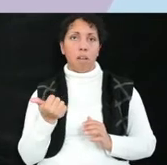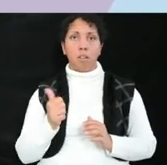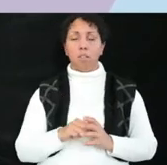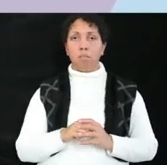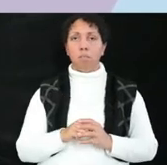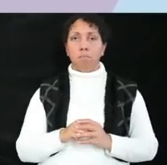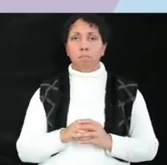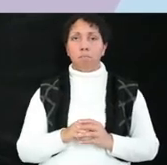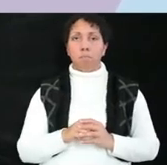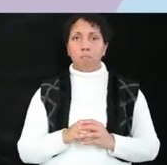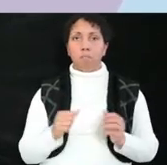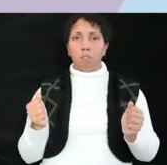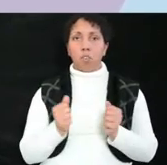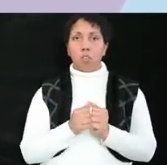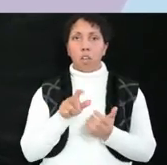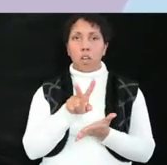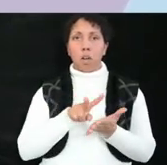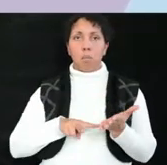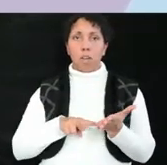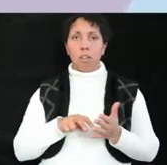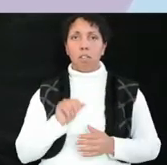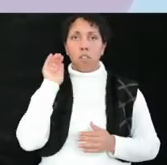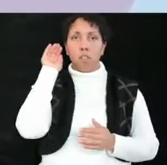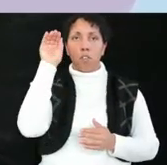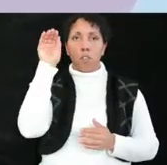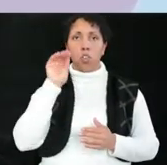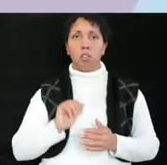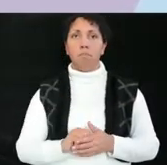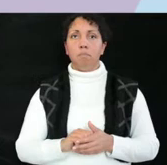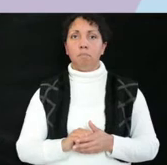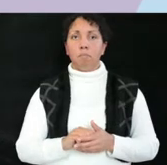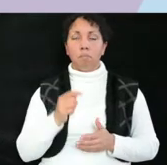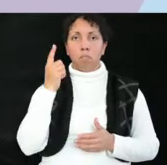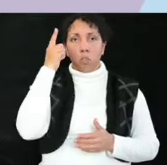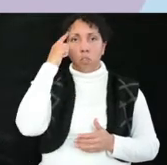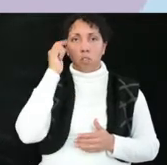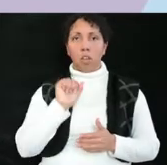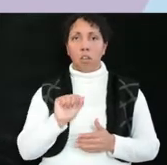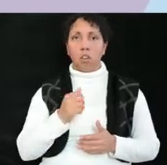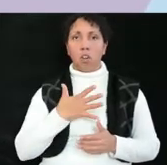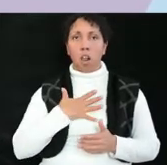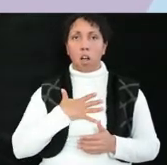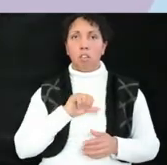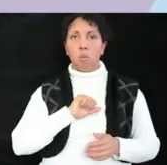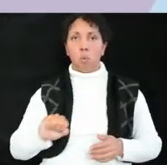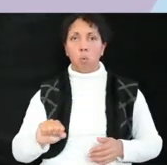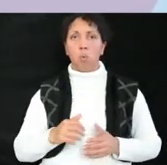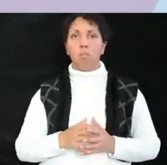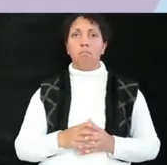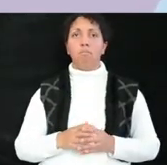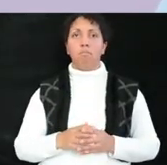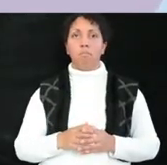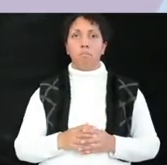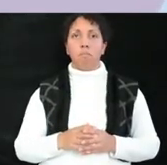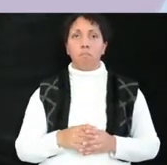We would then agree a plan to make sure the people who make decisions about you understand your wishes and feelings. I would make sure they